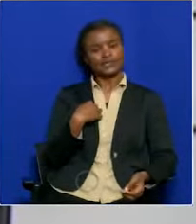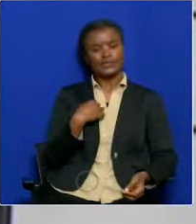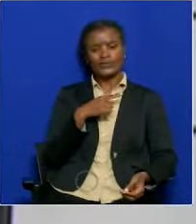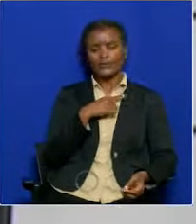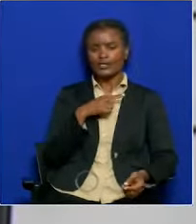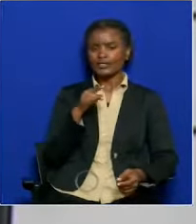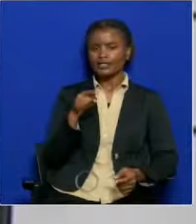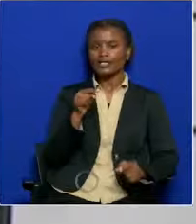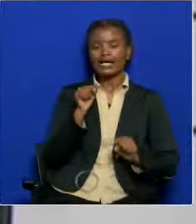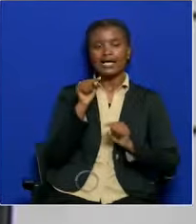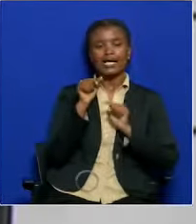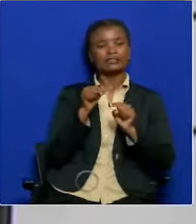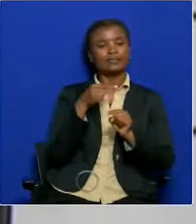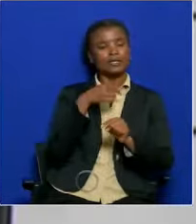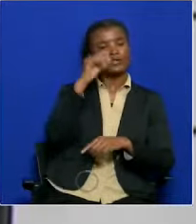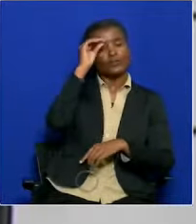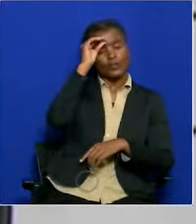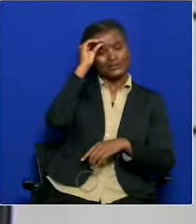allegation from